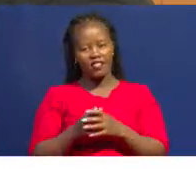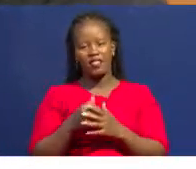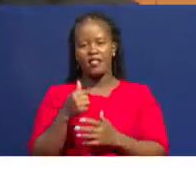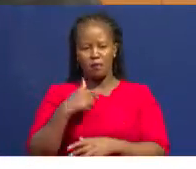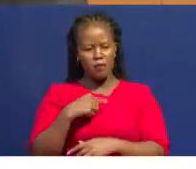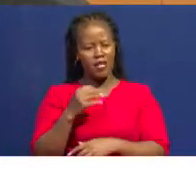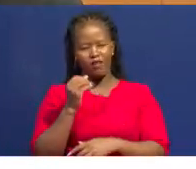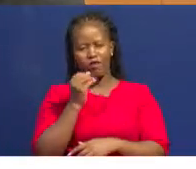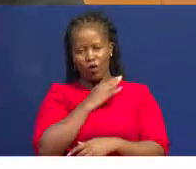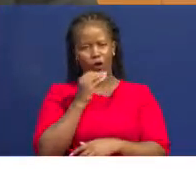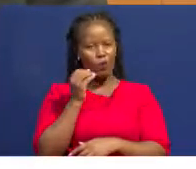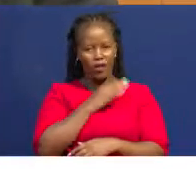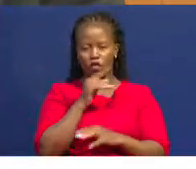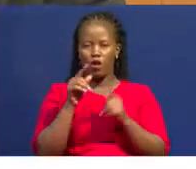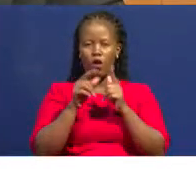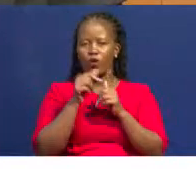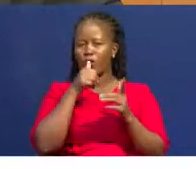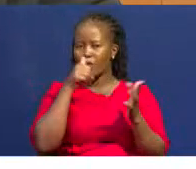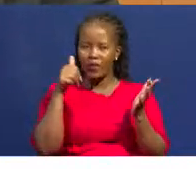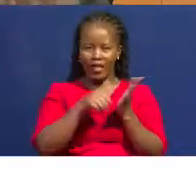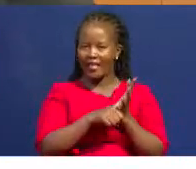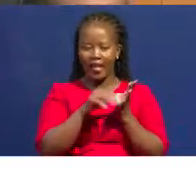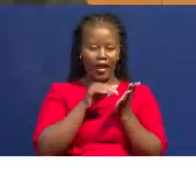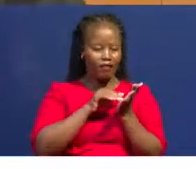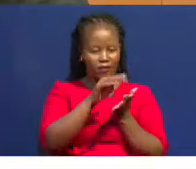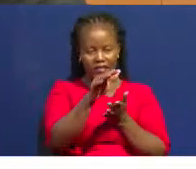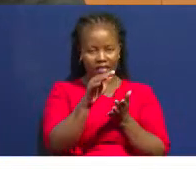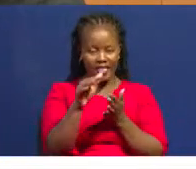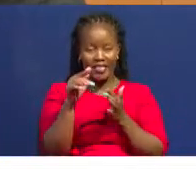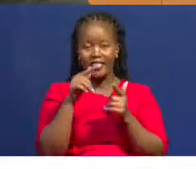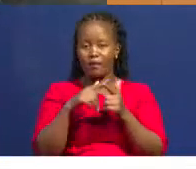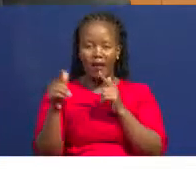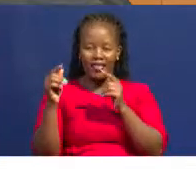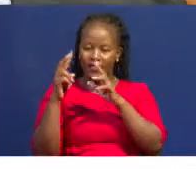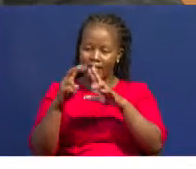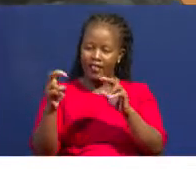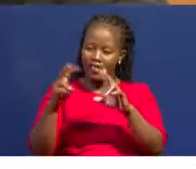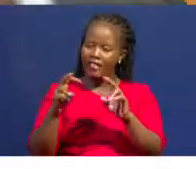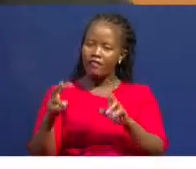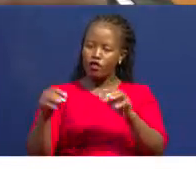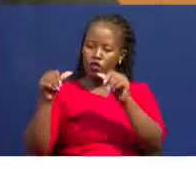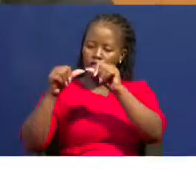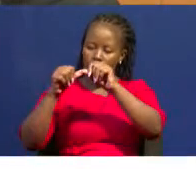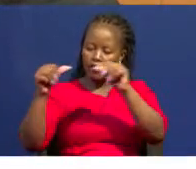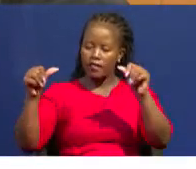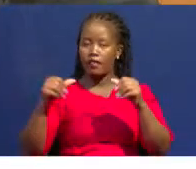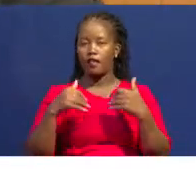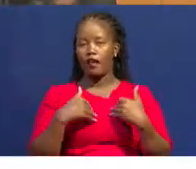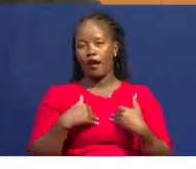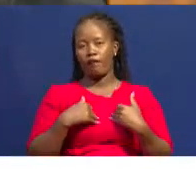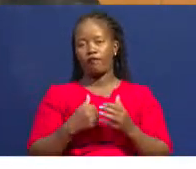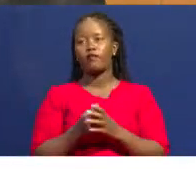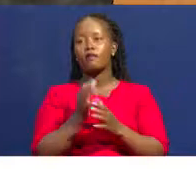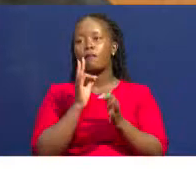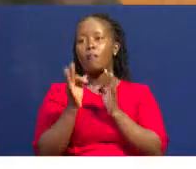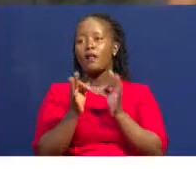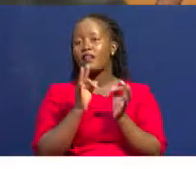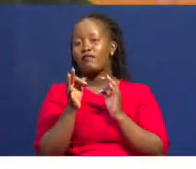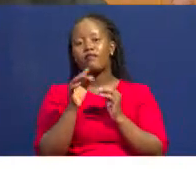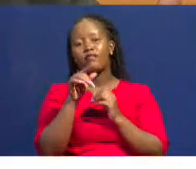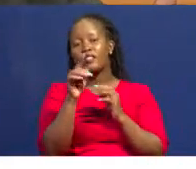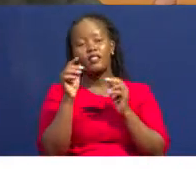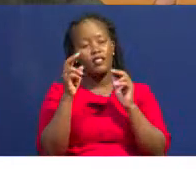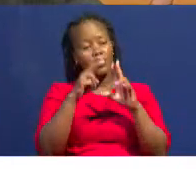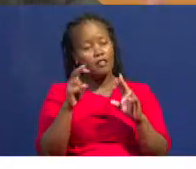them that they are giving takeaway stickers at the inspection center. And if that happens, what happened?